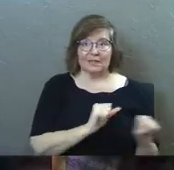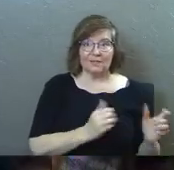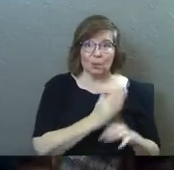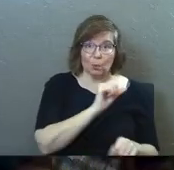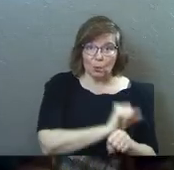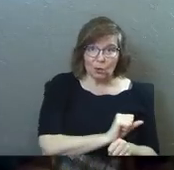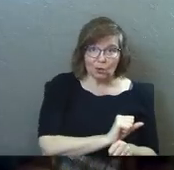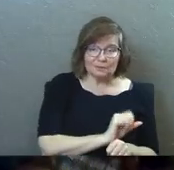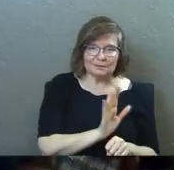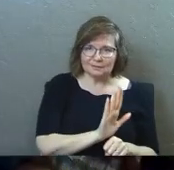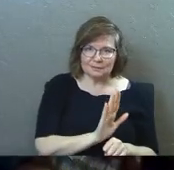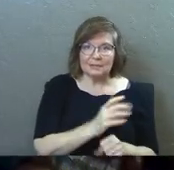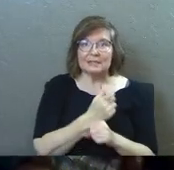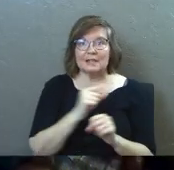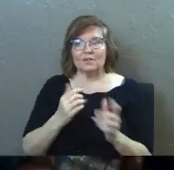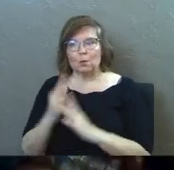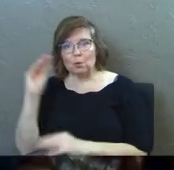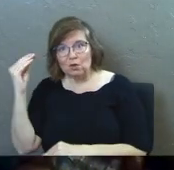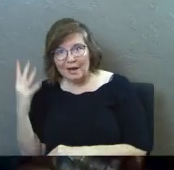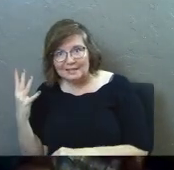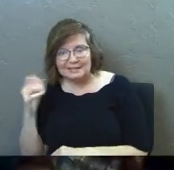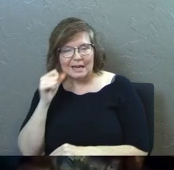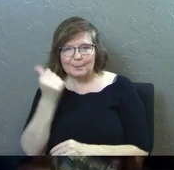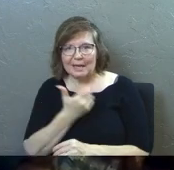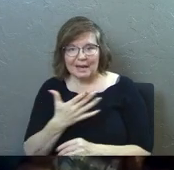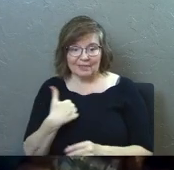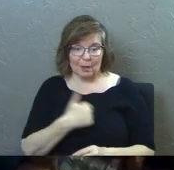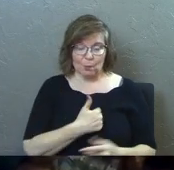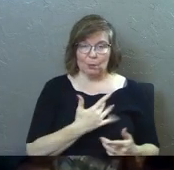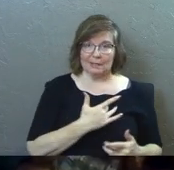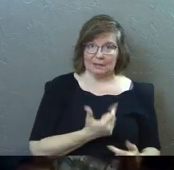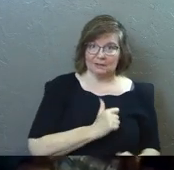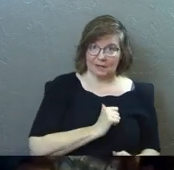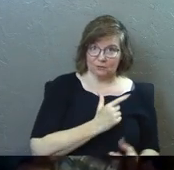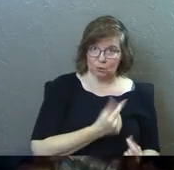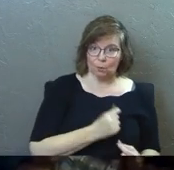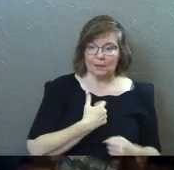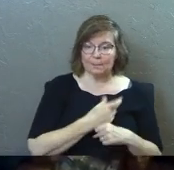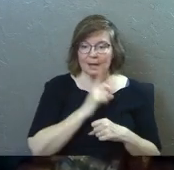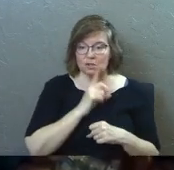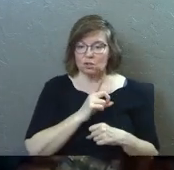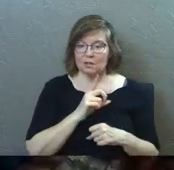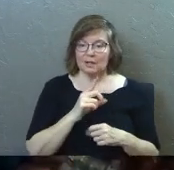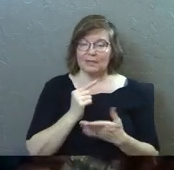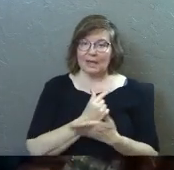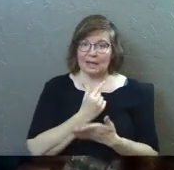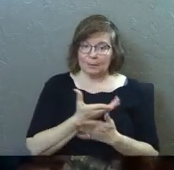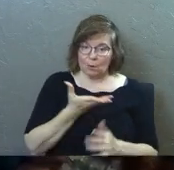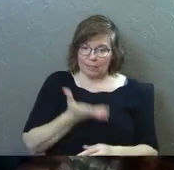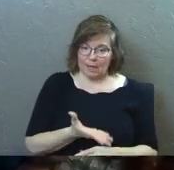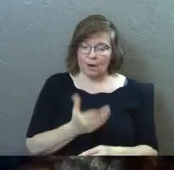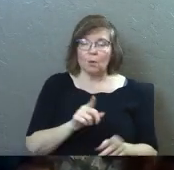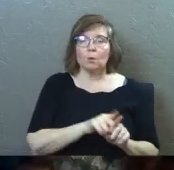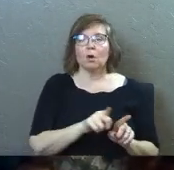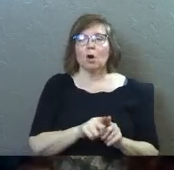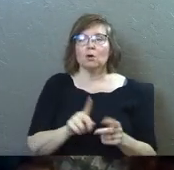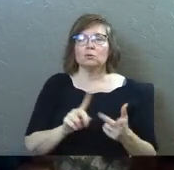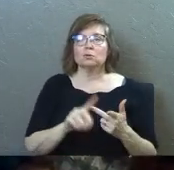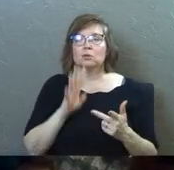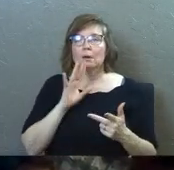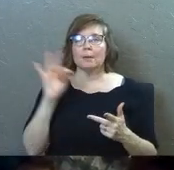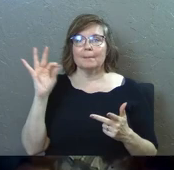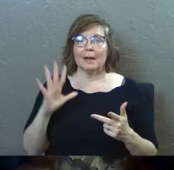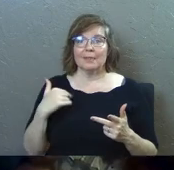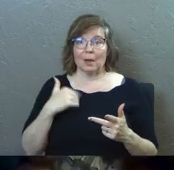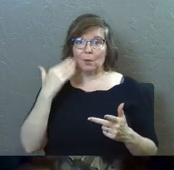through grace. Yes? Yes. It's not by anything that we do. We had to make sure that that gospel was there. We also started talking